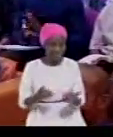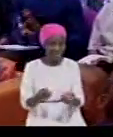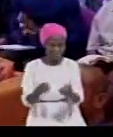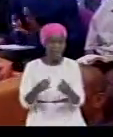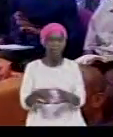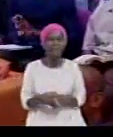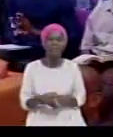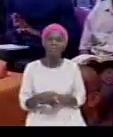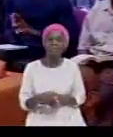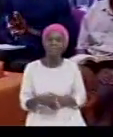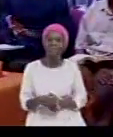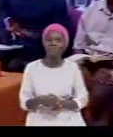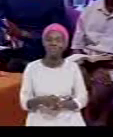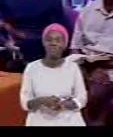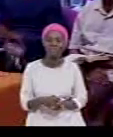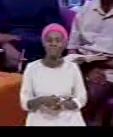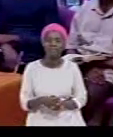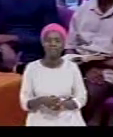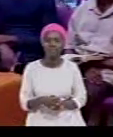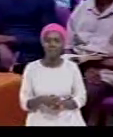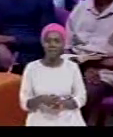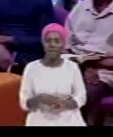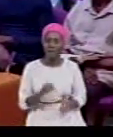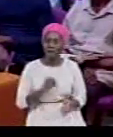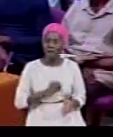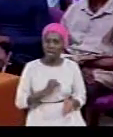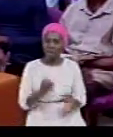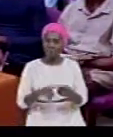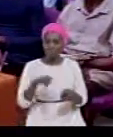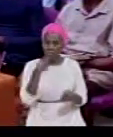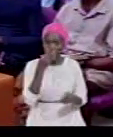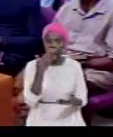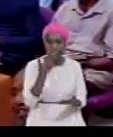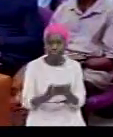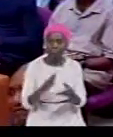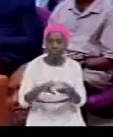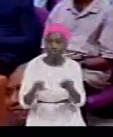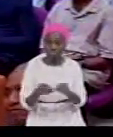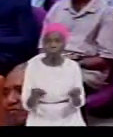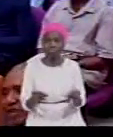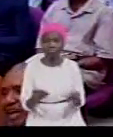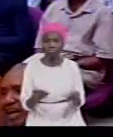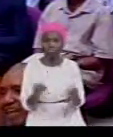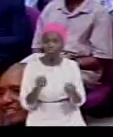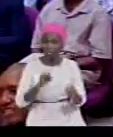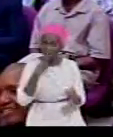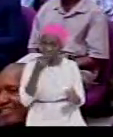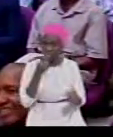Can I tell you a good story? I'm still coming back to the other story. Can I tell you another good story?